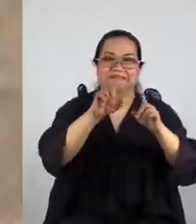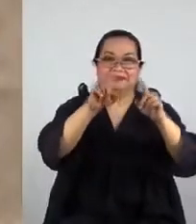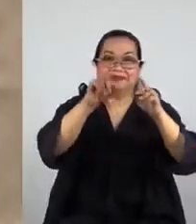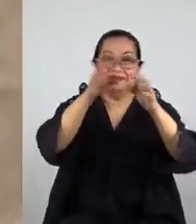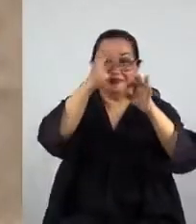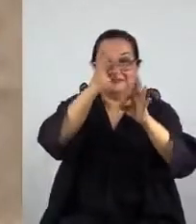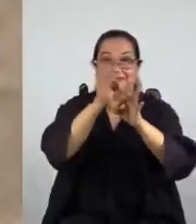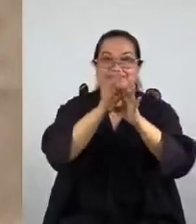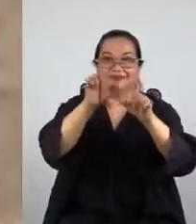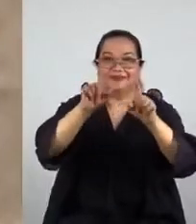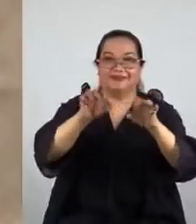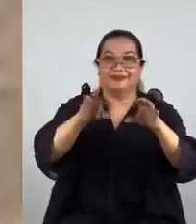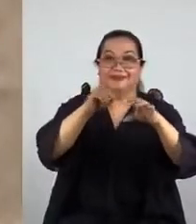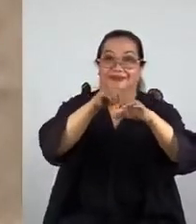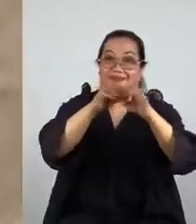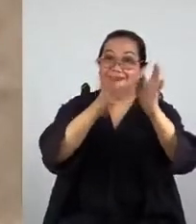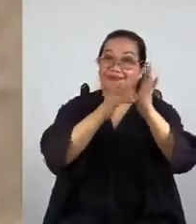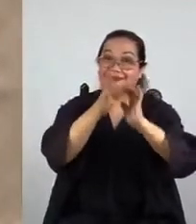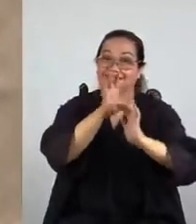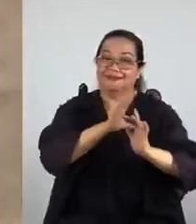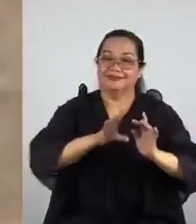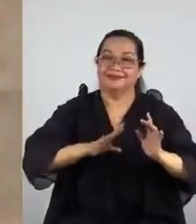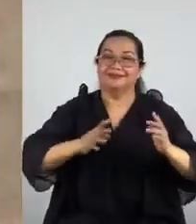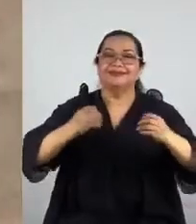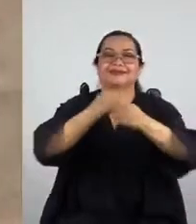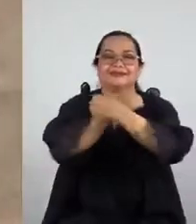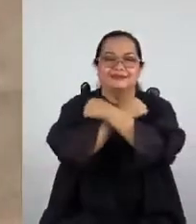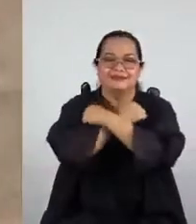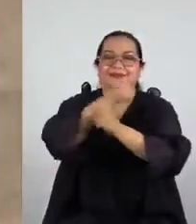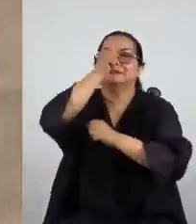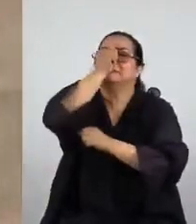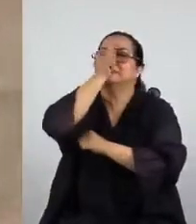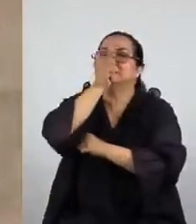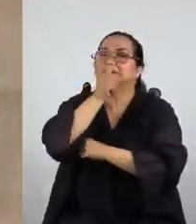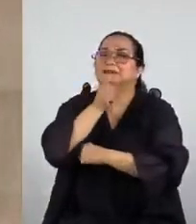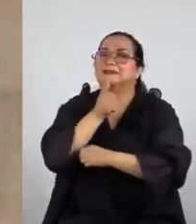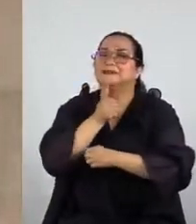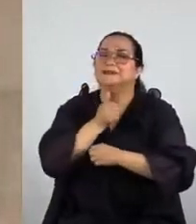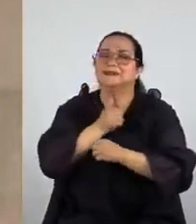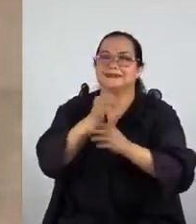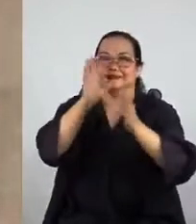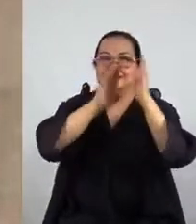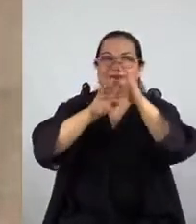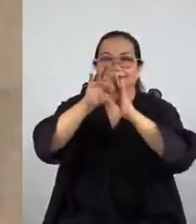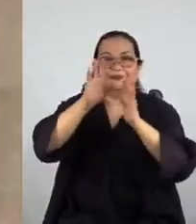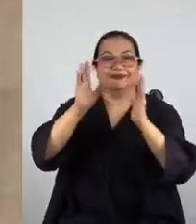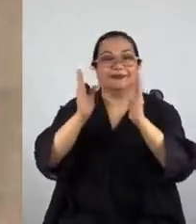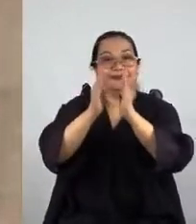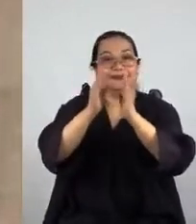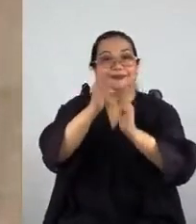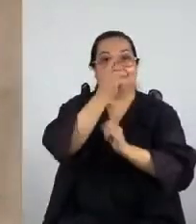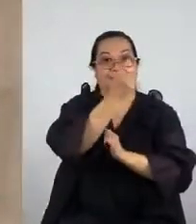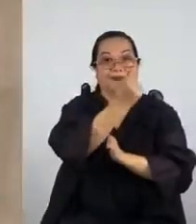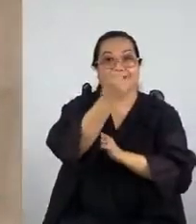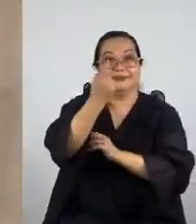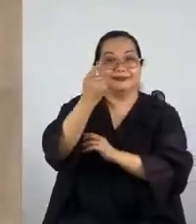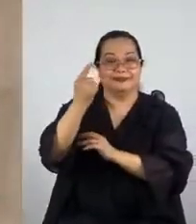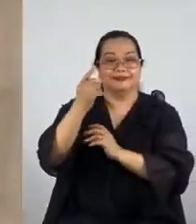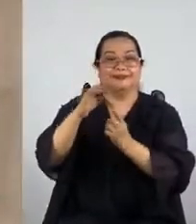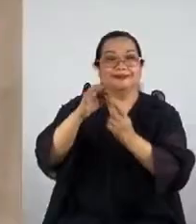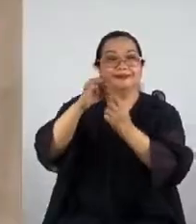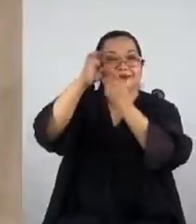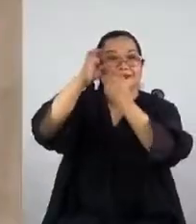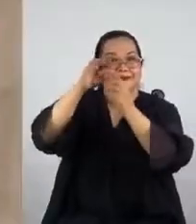tested in Christ. They need to embrace with endurance the unique trials they will face. Each of them will have their unique